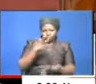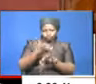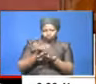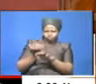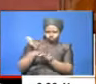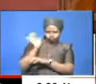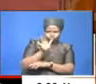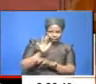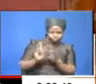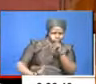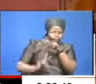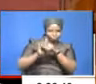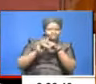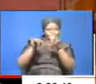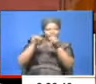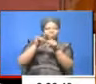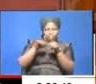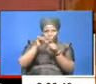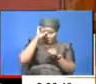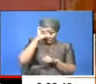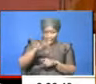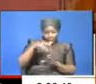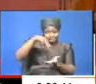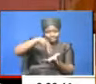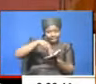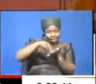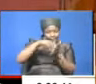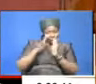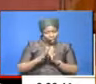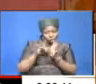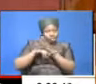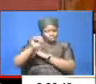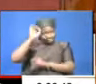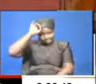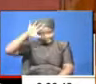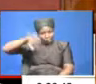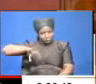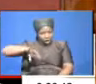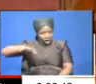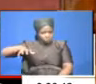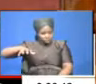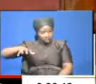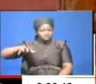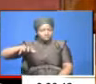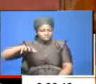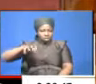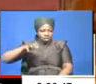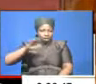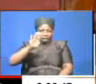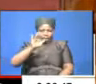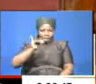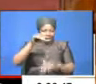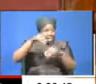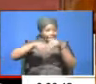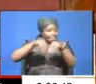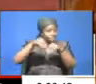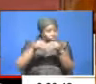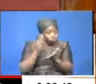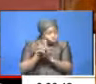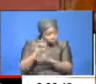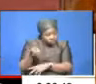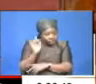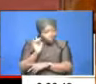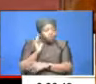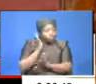a gubernatorial candidate in Kiambu County by election, and yet he had been